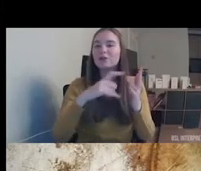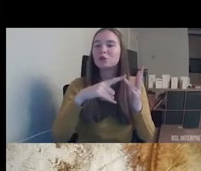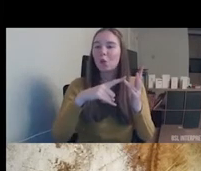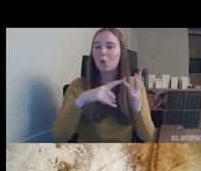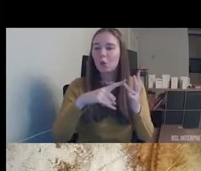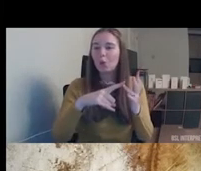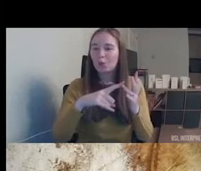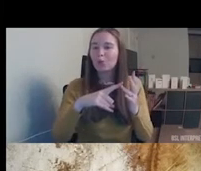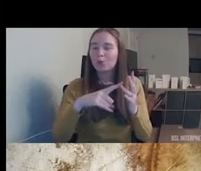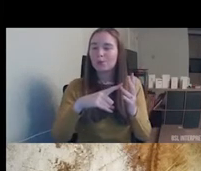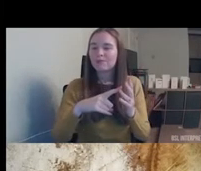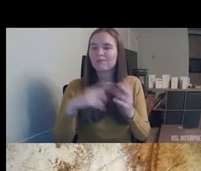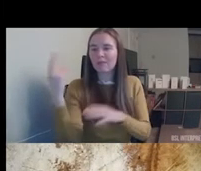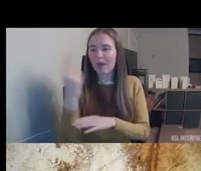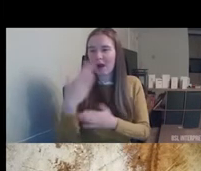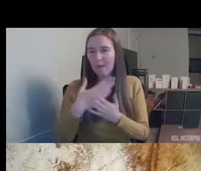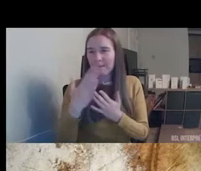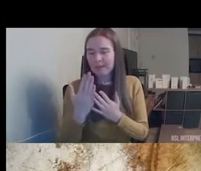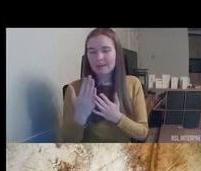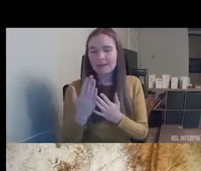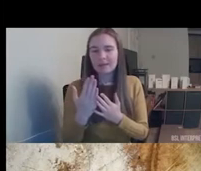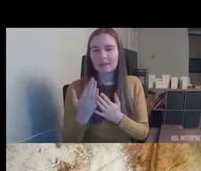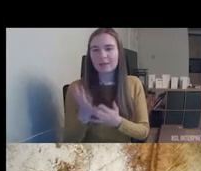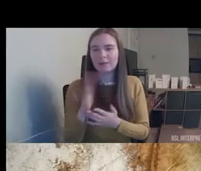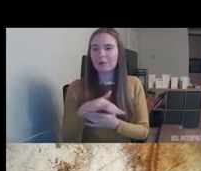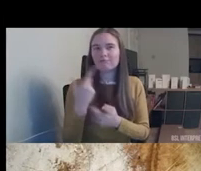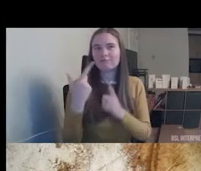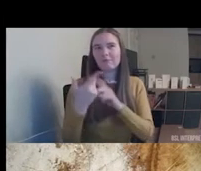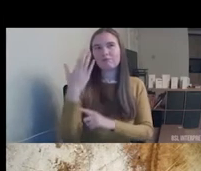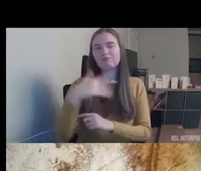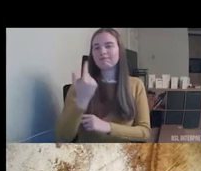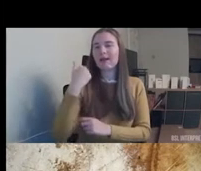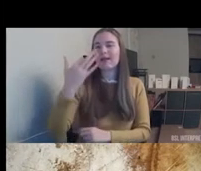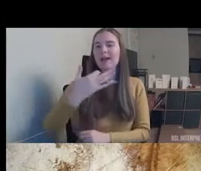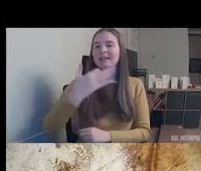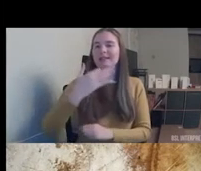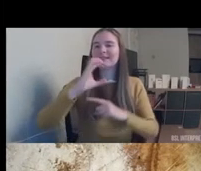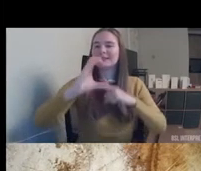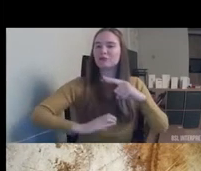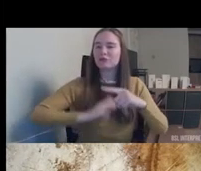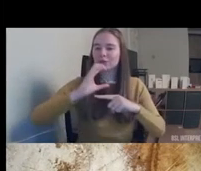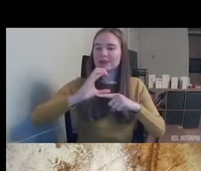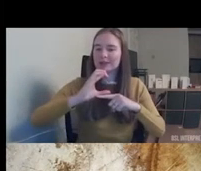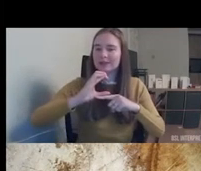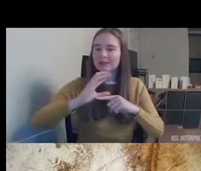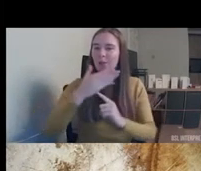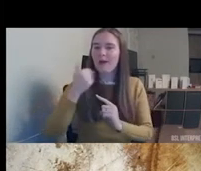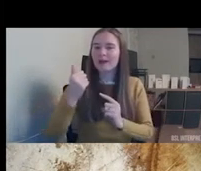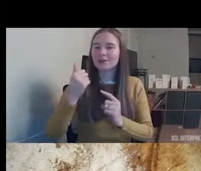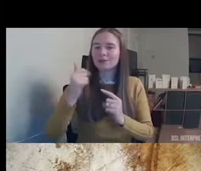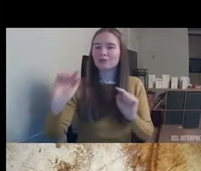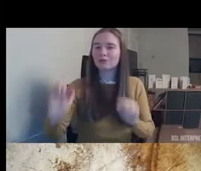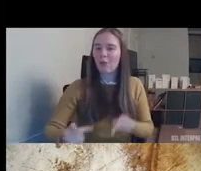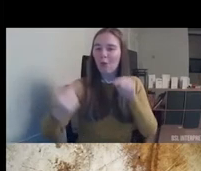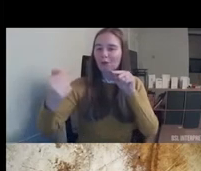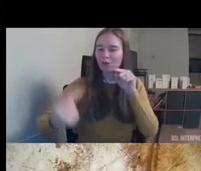on the turn of the 19th century, was a nice contrast to this work and this